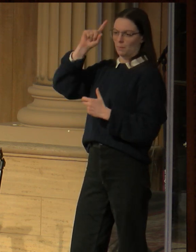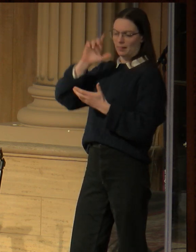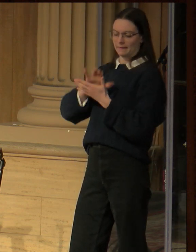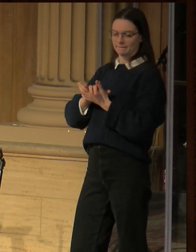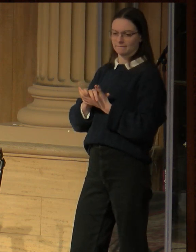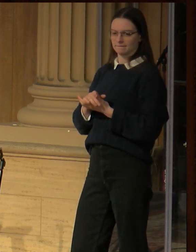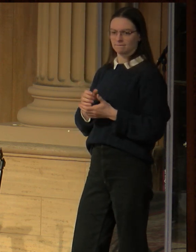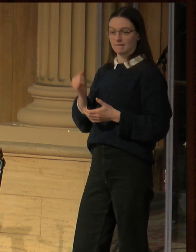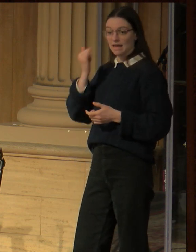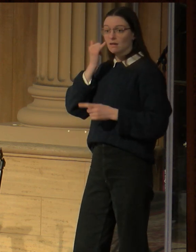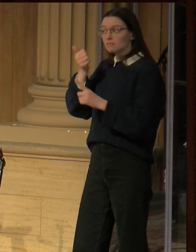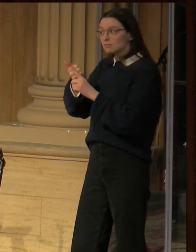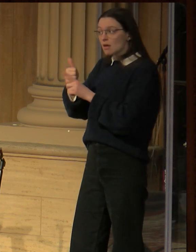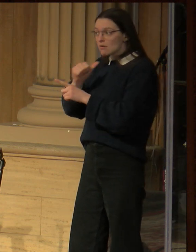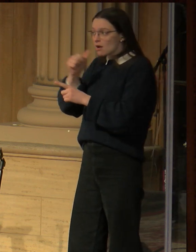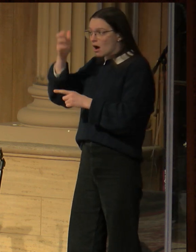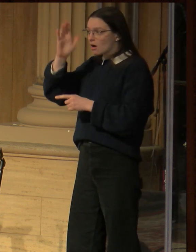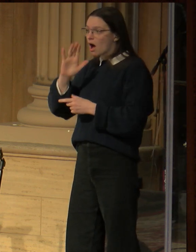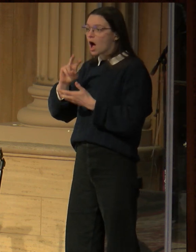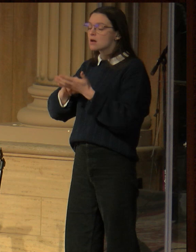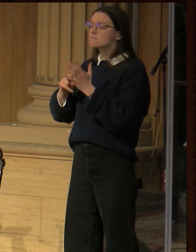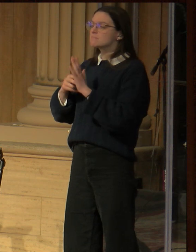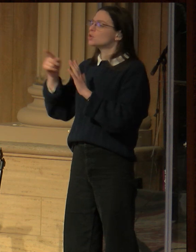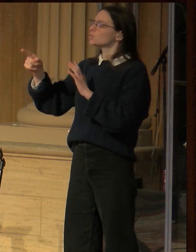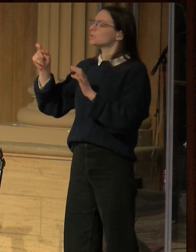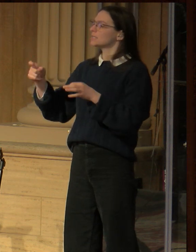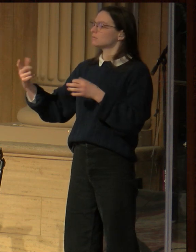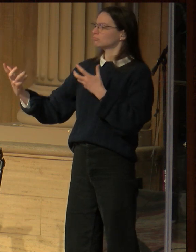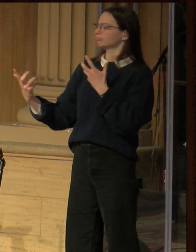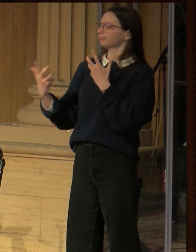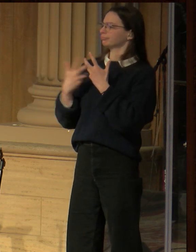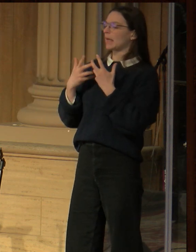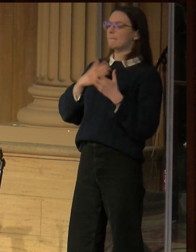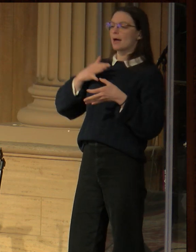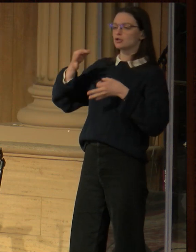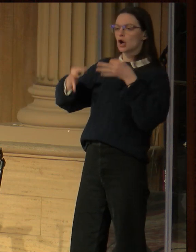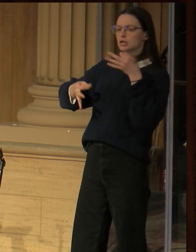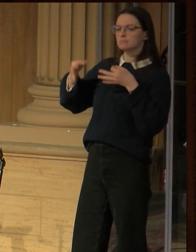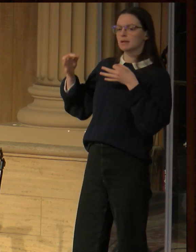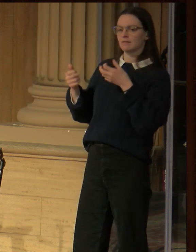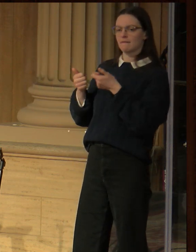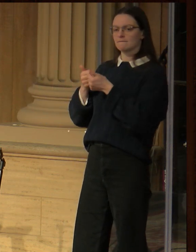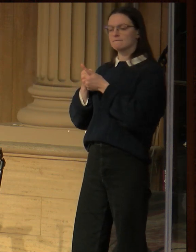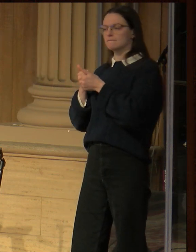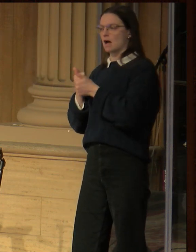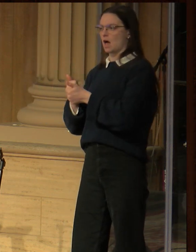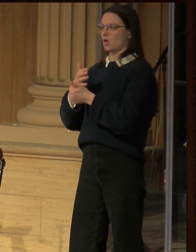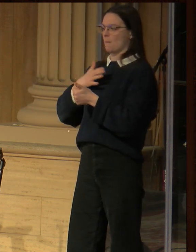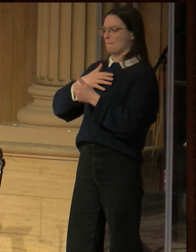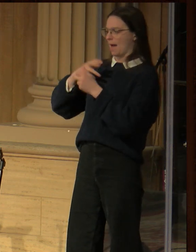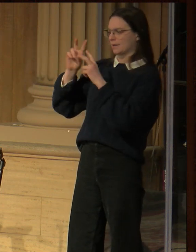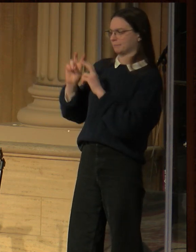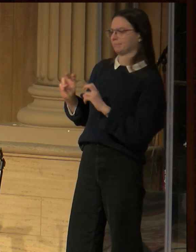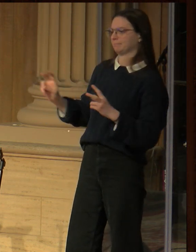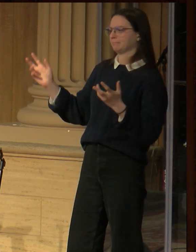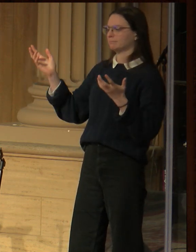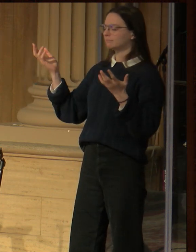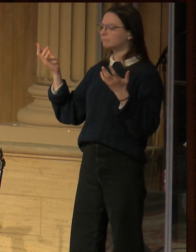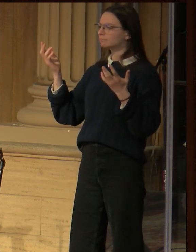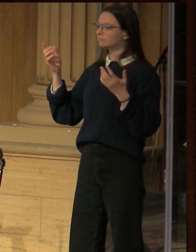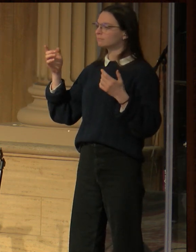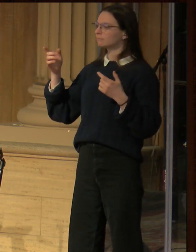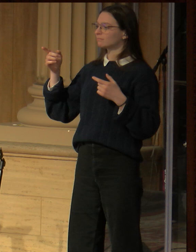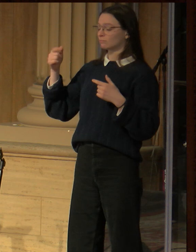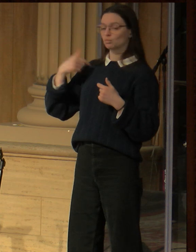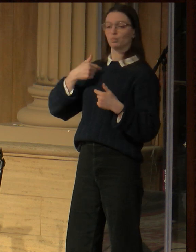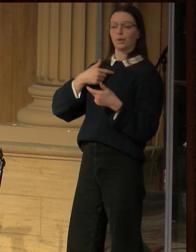he's God, they thought that he would have to subject himself to their judgments. He would have to do whatever tricks they wanted so that they could evaluate him. They thought that they were the judge and he